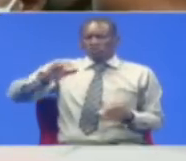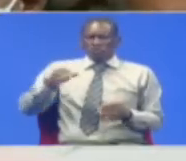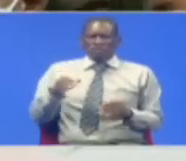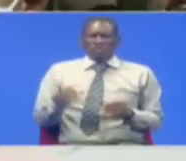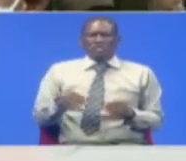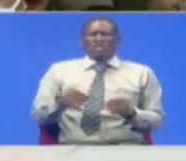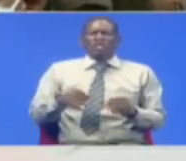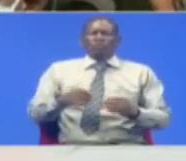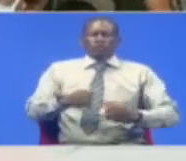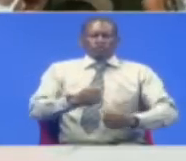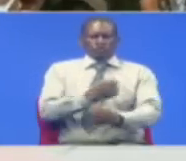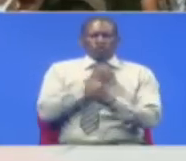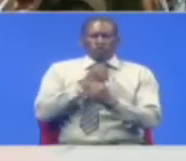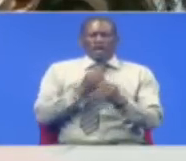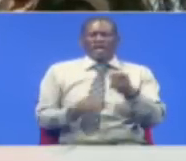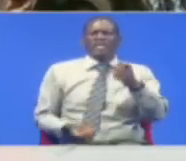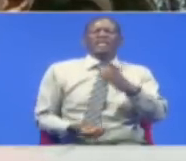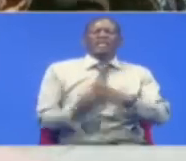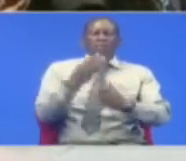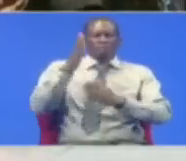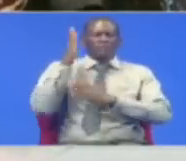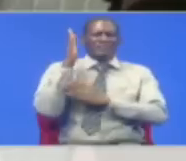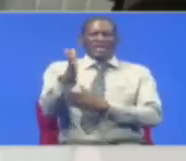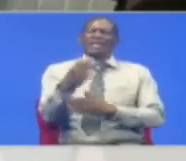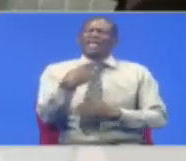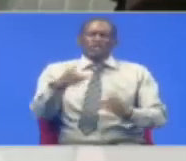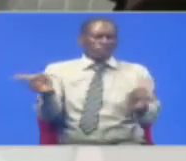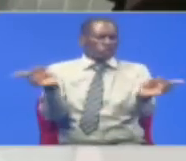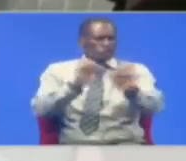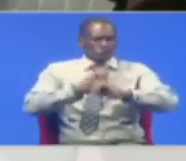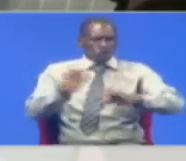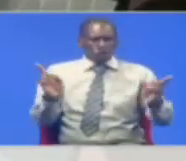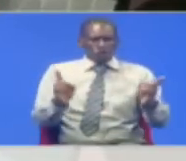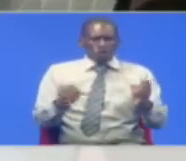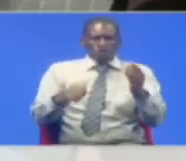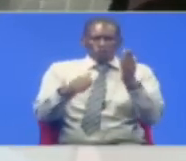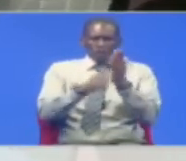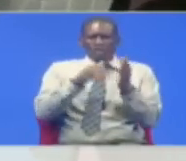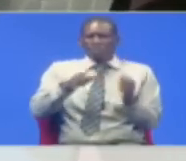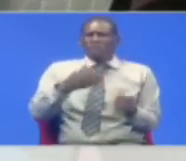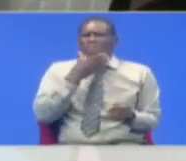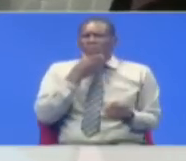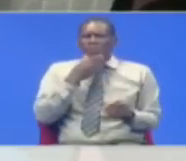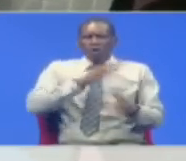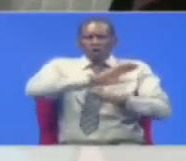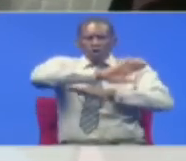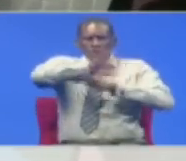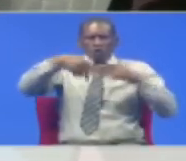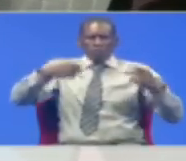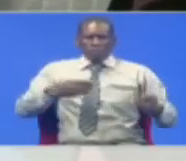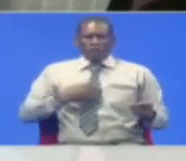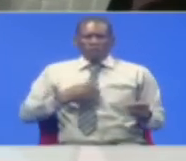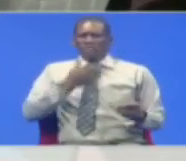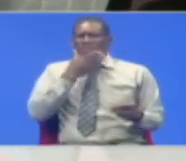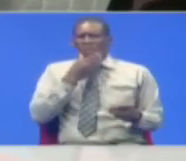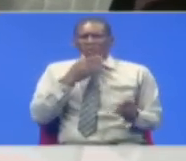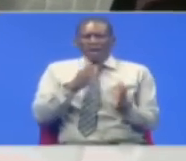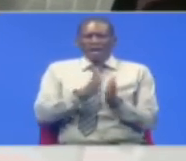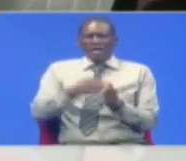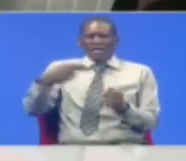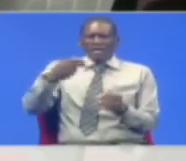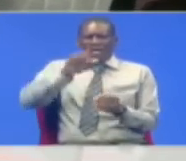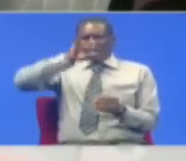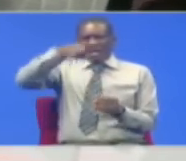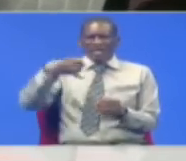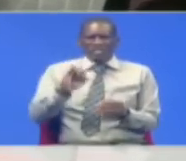very brave and came out straight and said no. We called him Baba. Everybody has their Baba, and Yusuf Haji was our Baba.